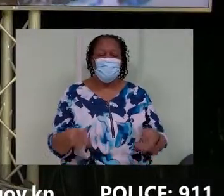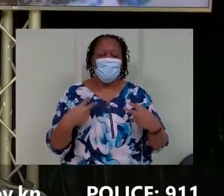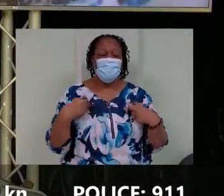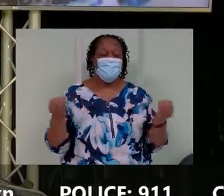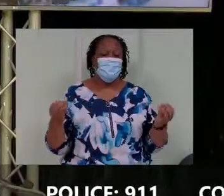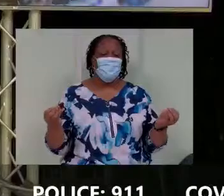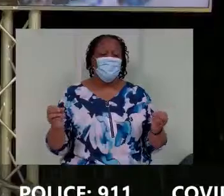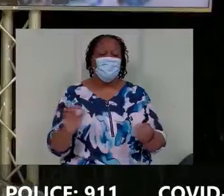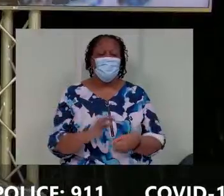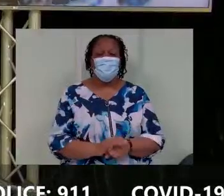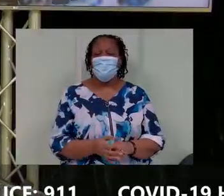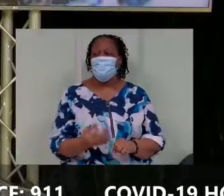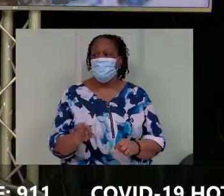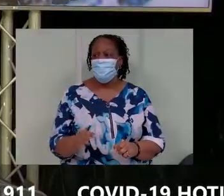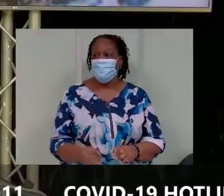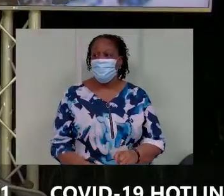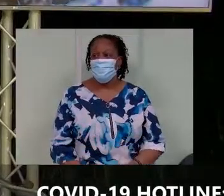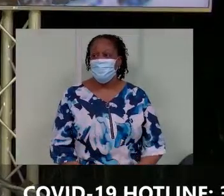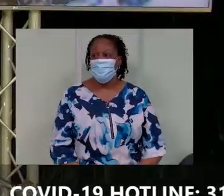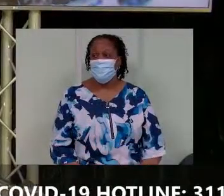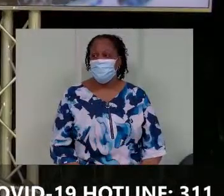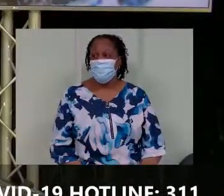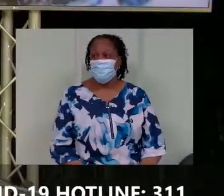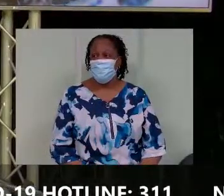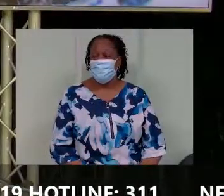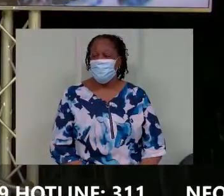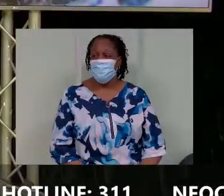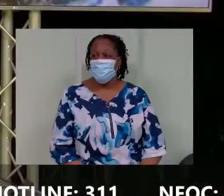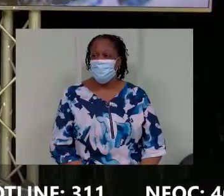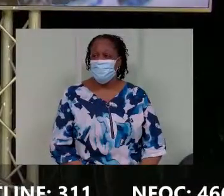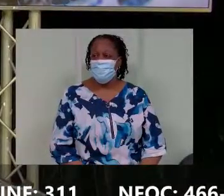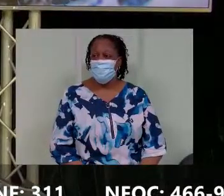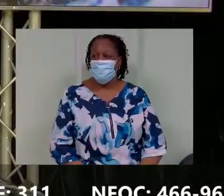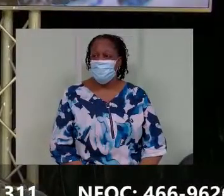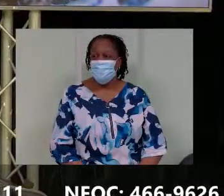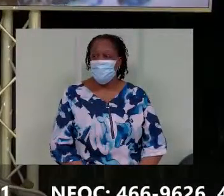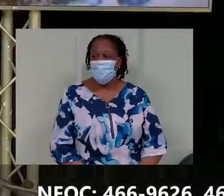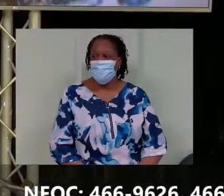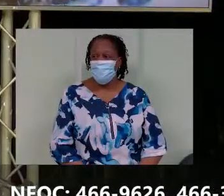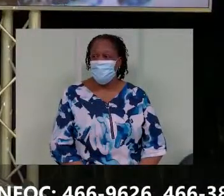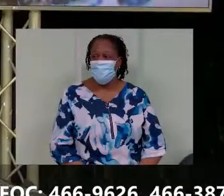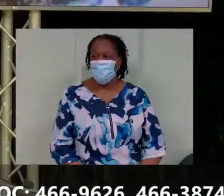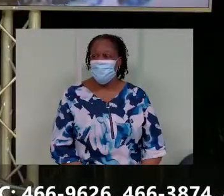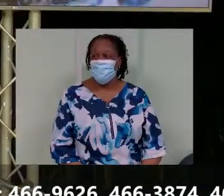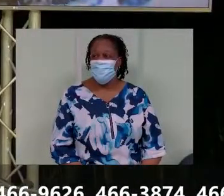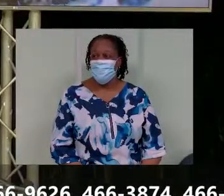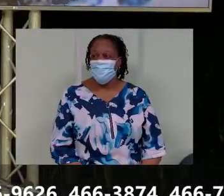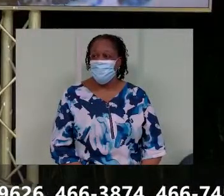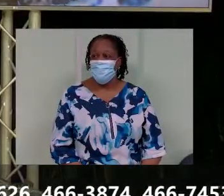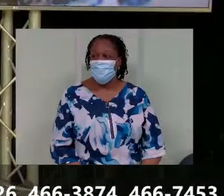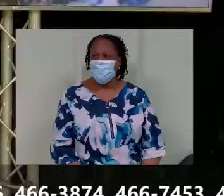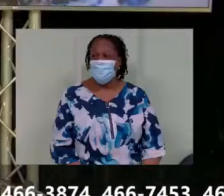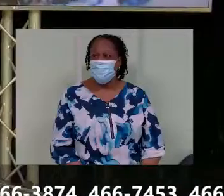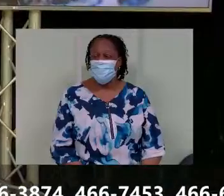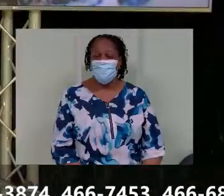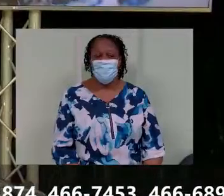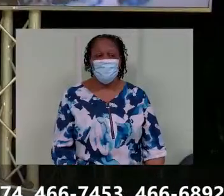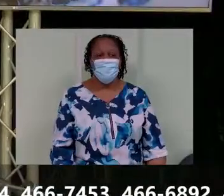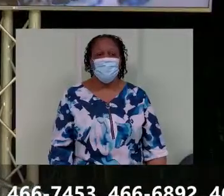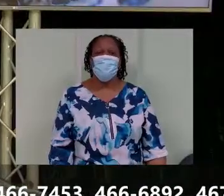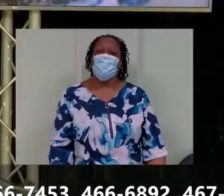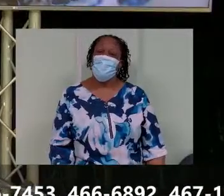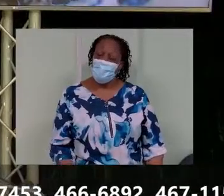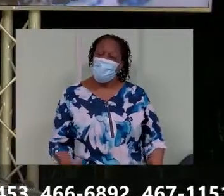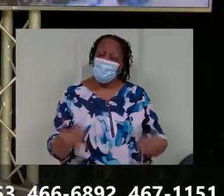COVID-19. At present, we have 0 cases COVID-19. However, we are also preparing to reopen our